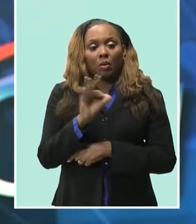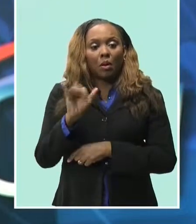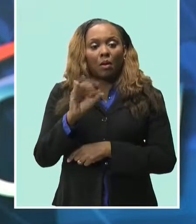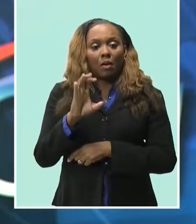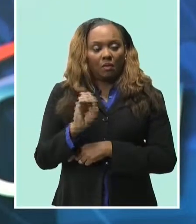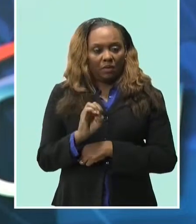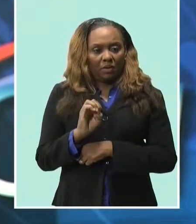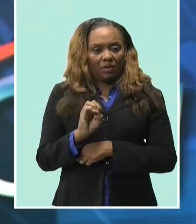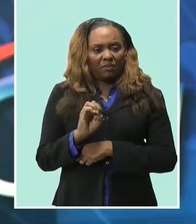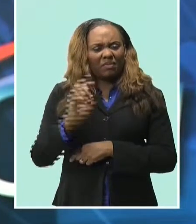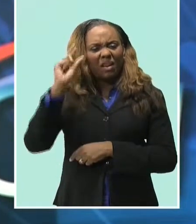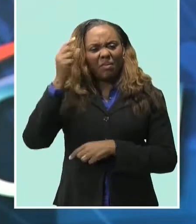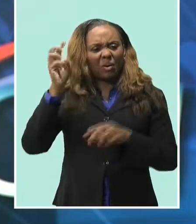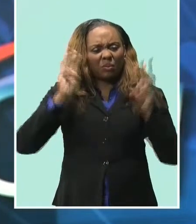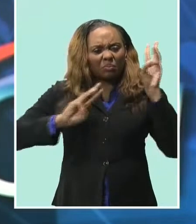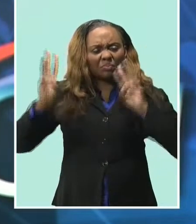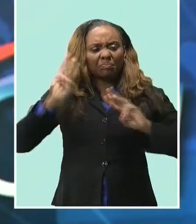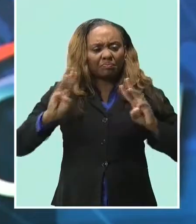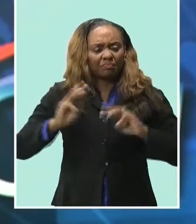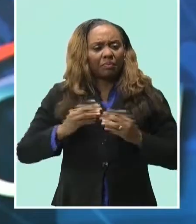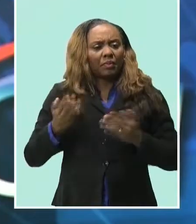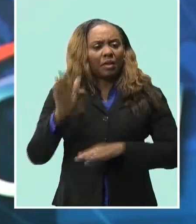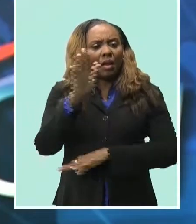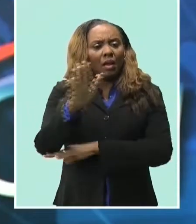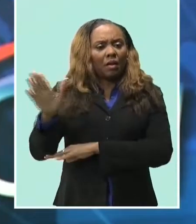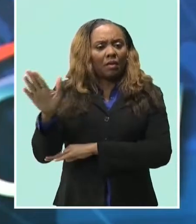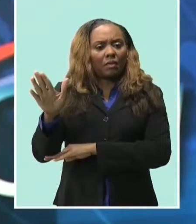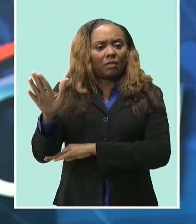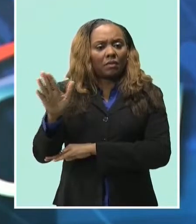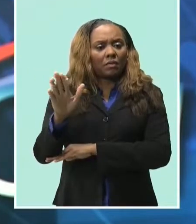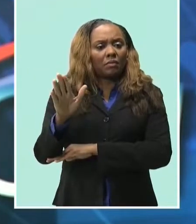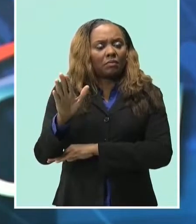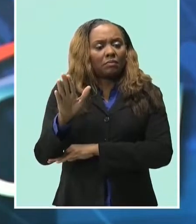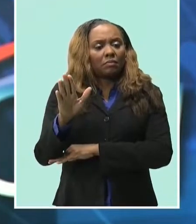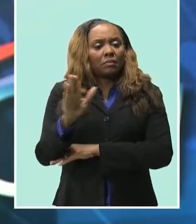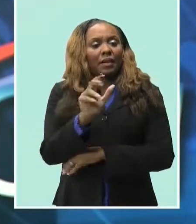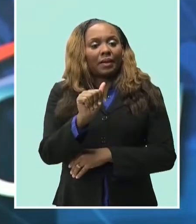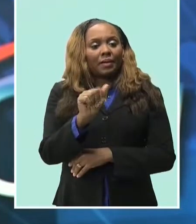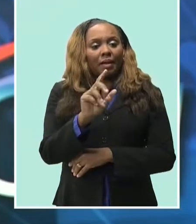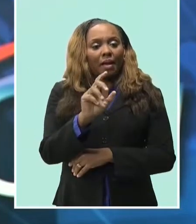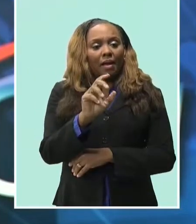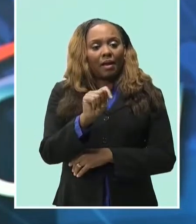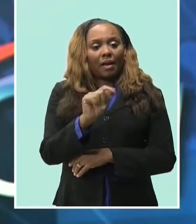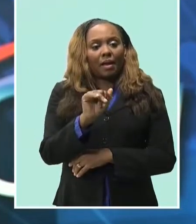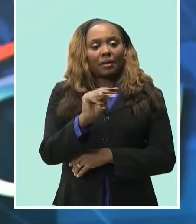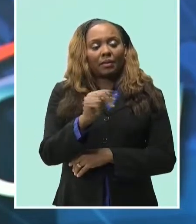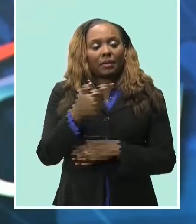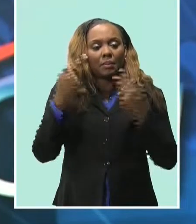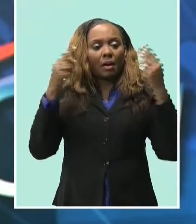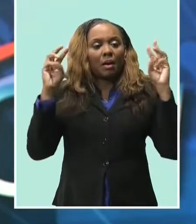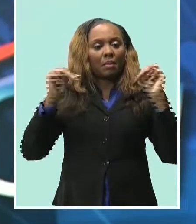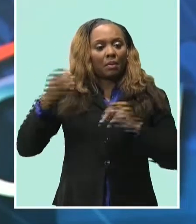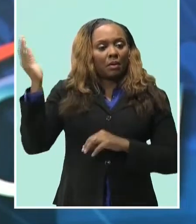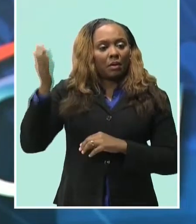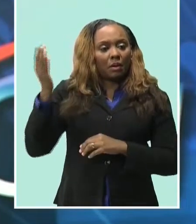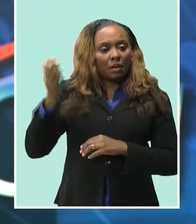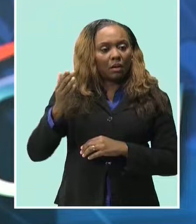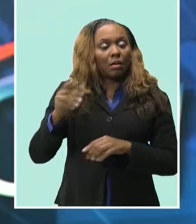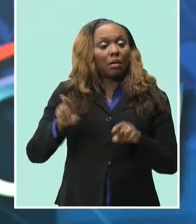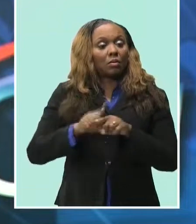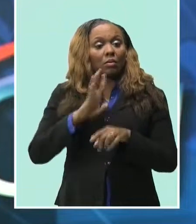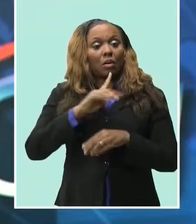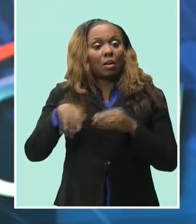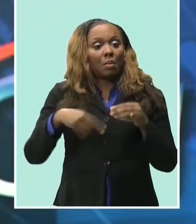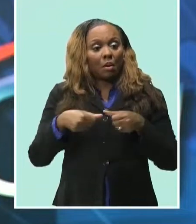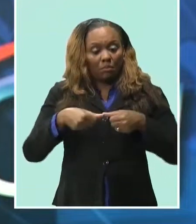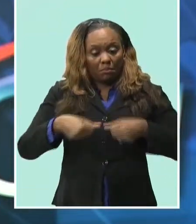Acting Prime Minister Bradshaw addressed the nation on the issues faced and outlined some adjustments, including the availability of ATMs